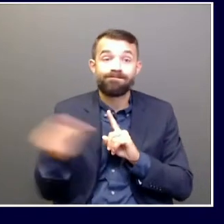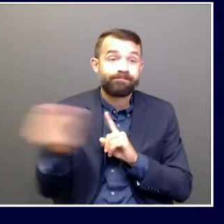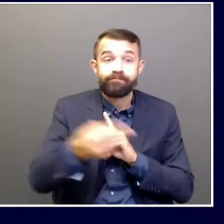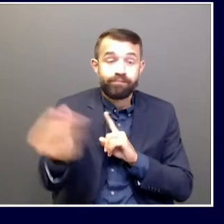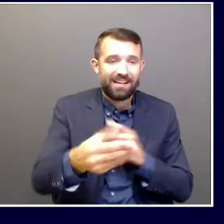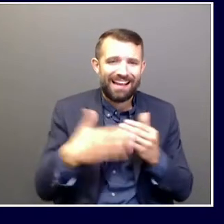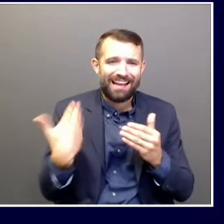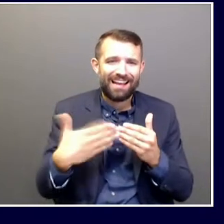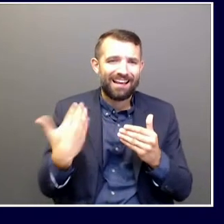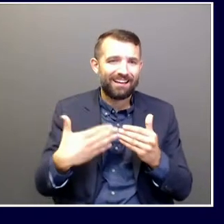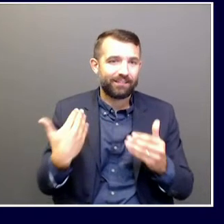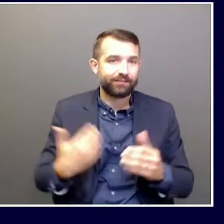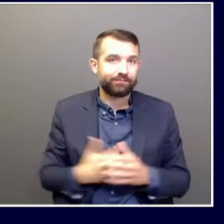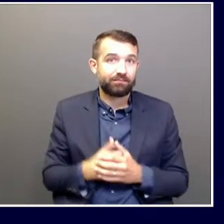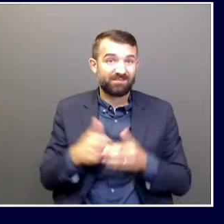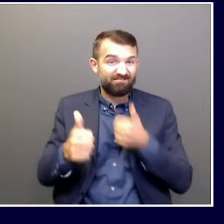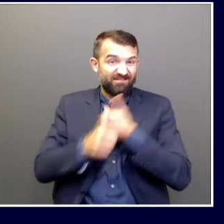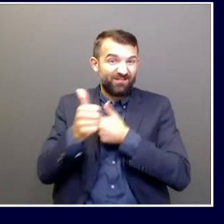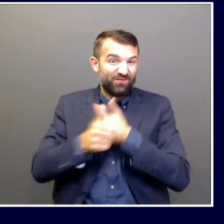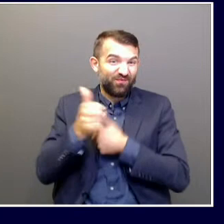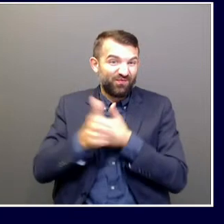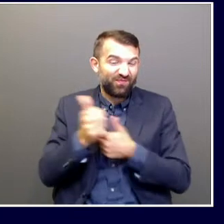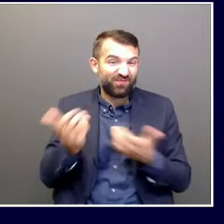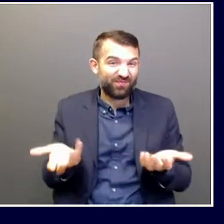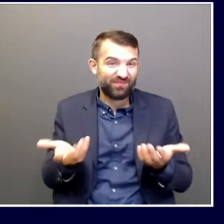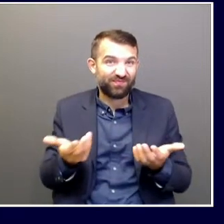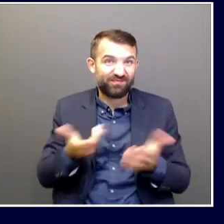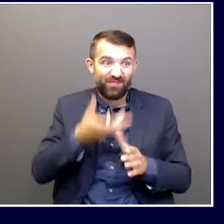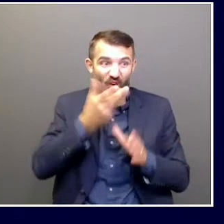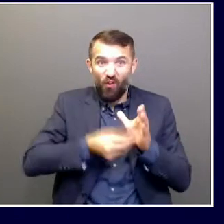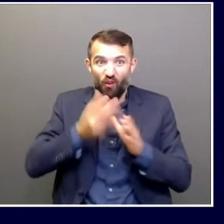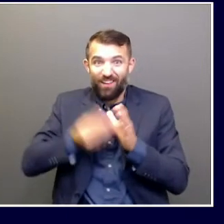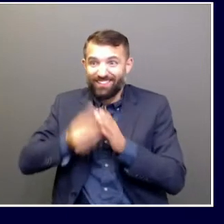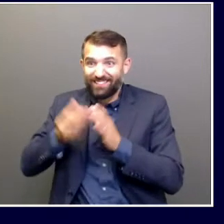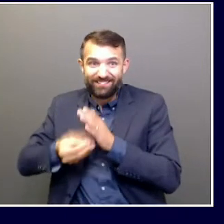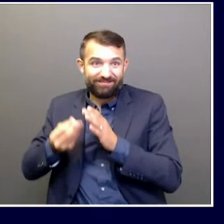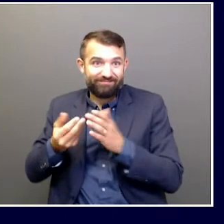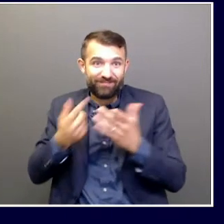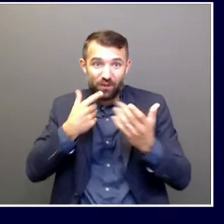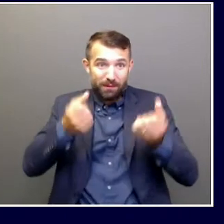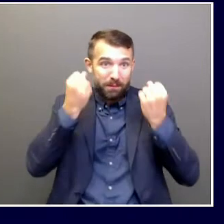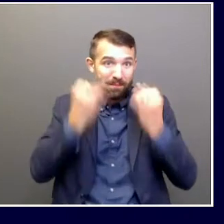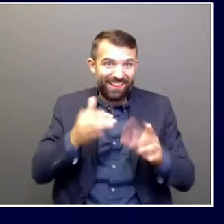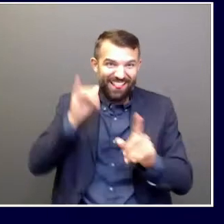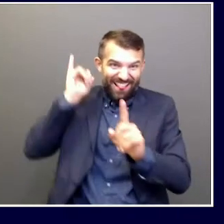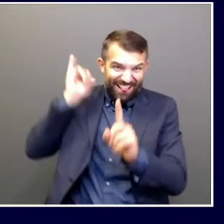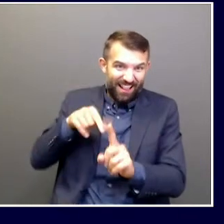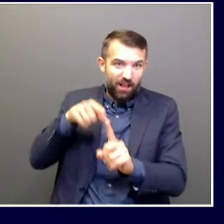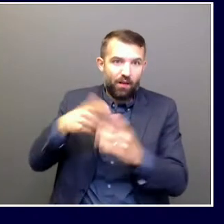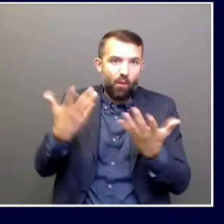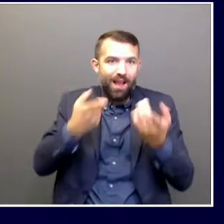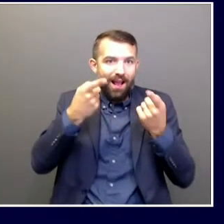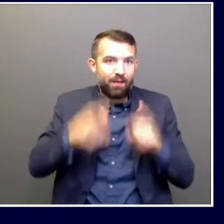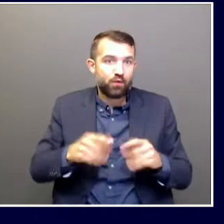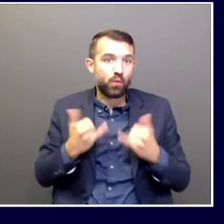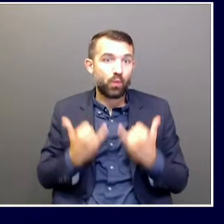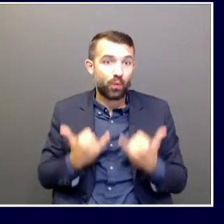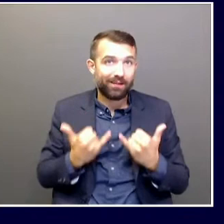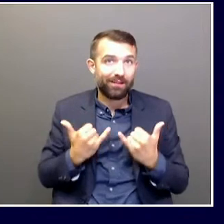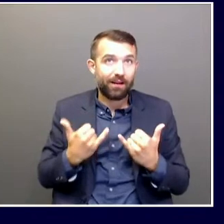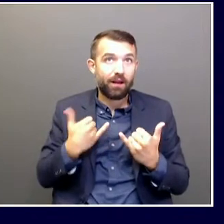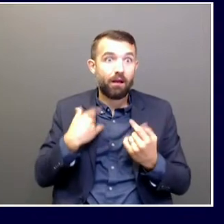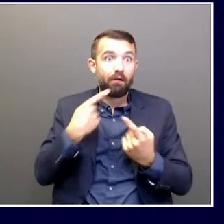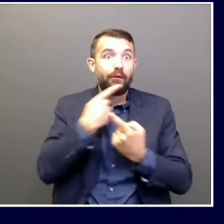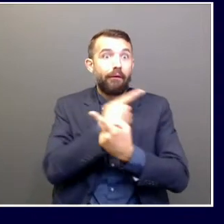extremely dangerous and more deadly, as a matter of fact. And that's what we're seeing right now. I can't declare a state of emergency and